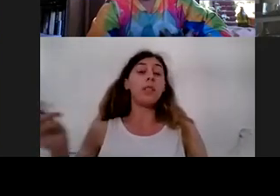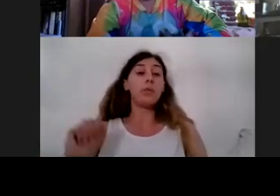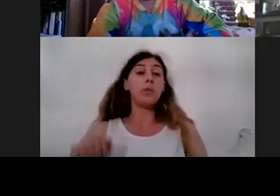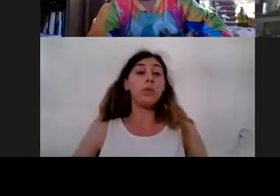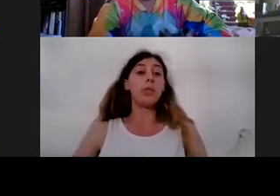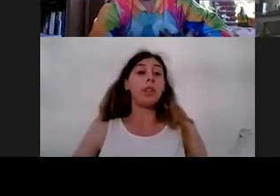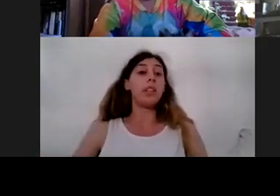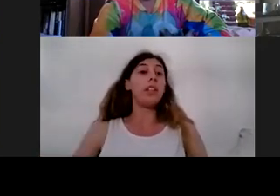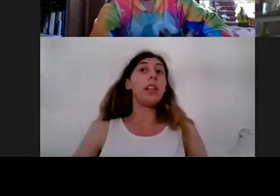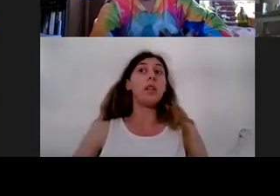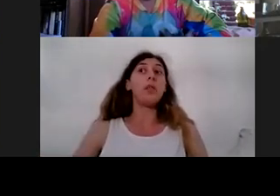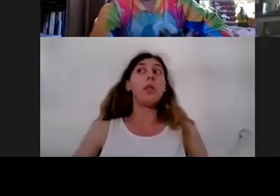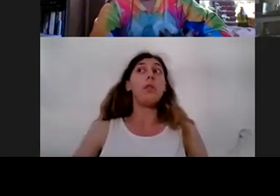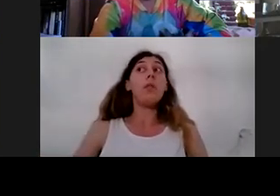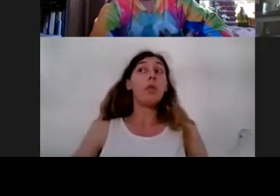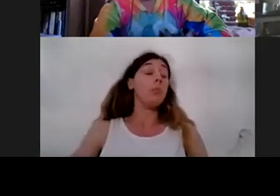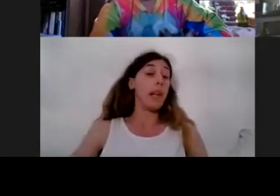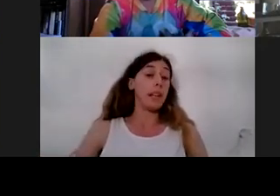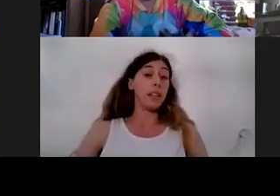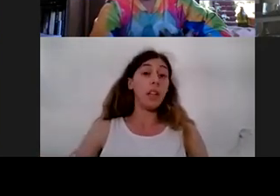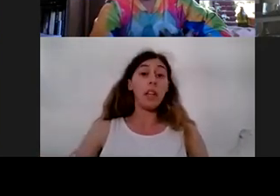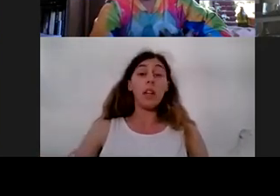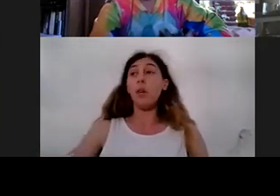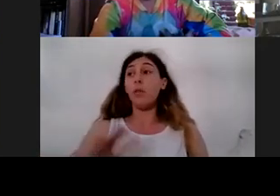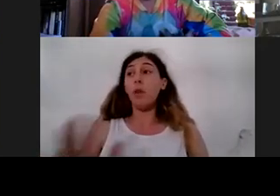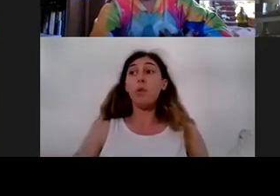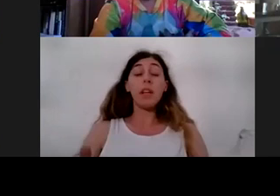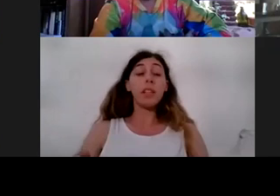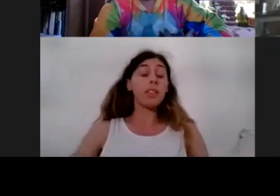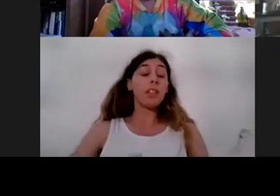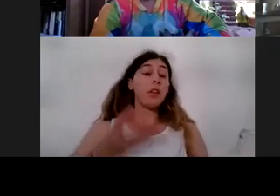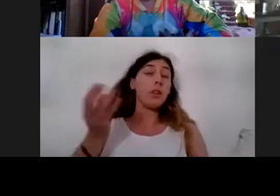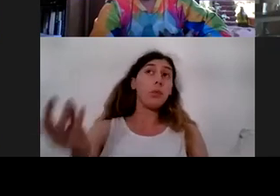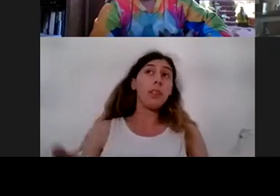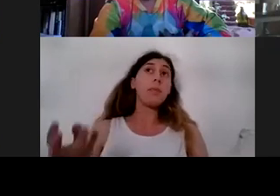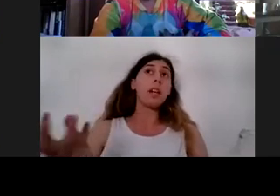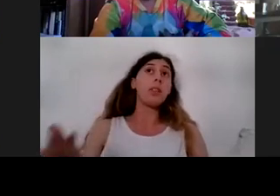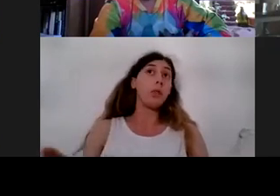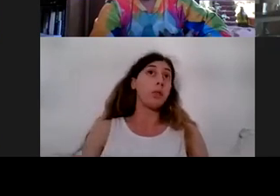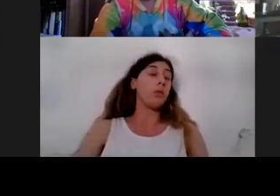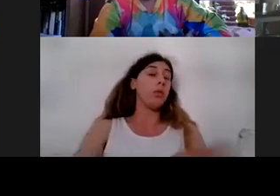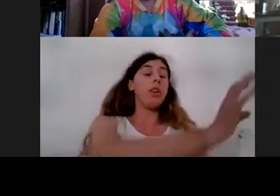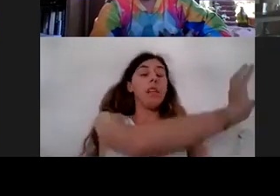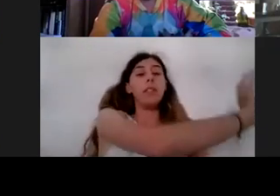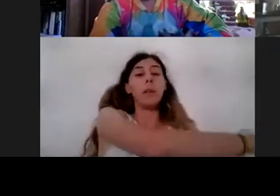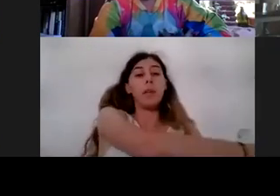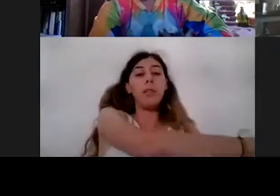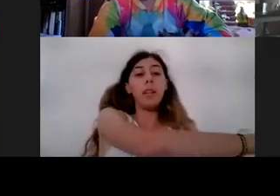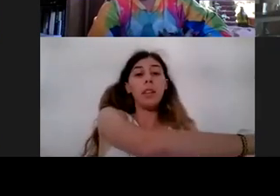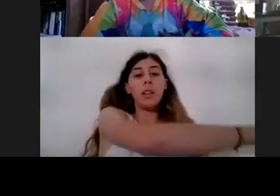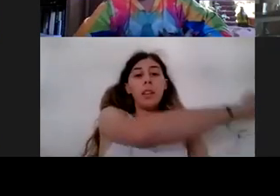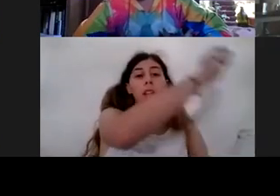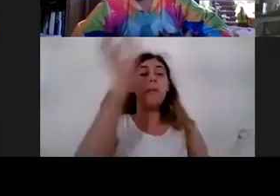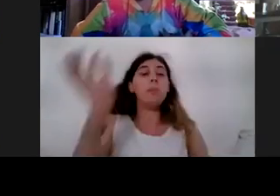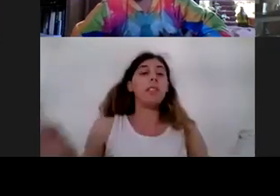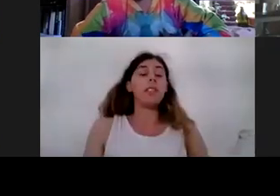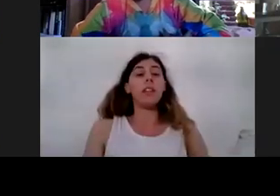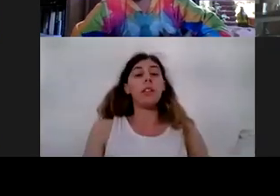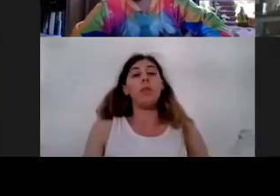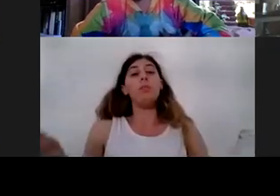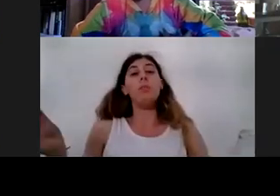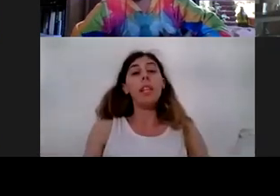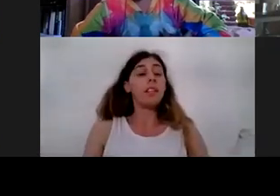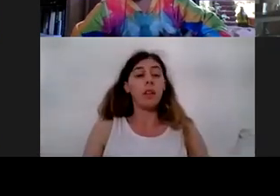I carried out a survey on the ground to try to address this situation. That, of course, it is a very